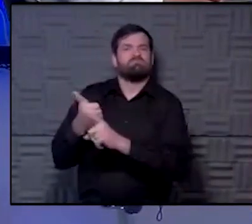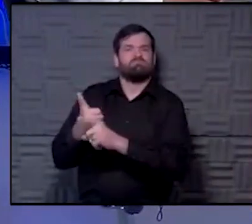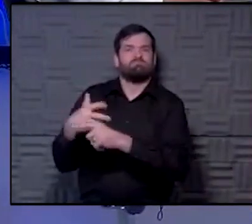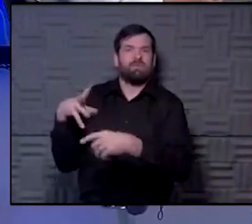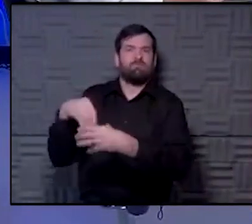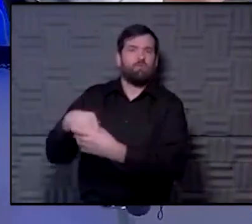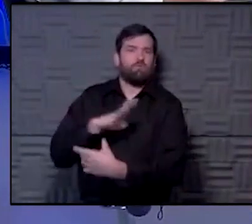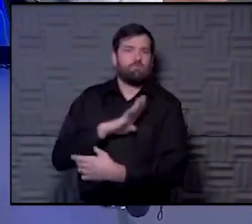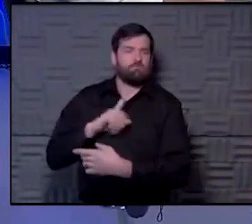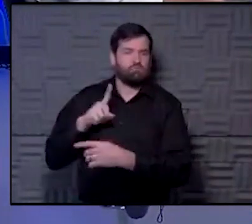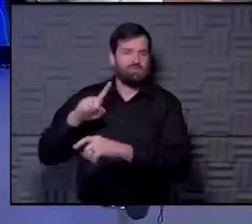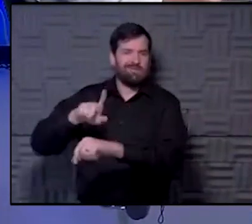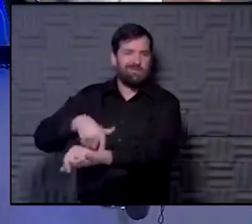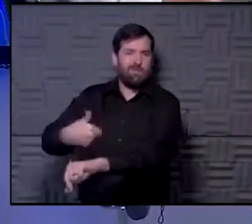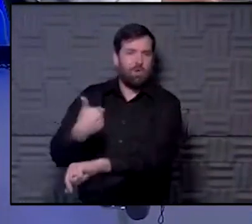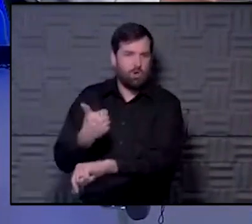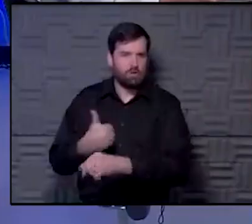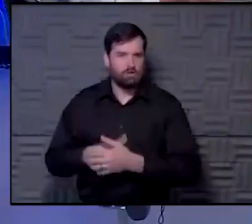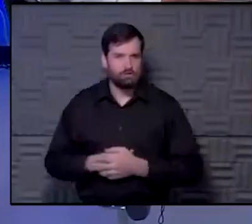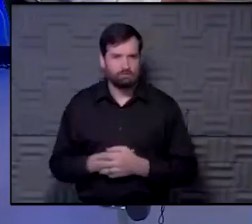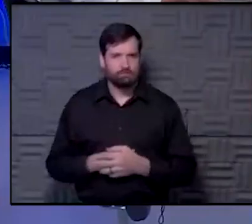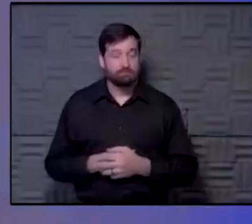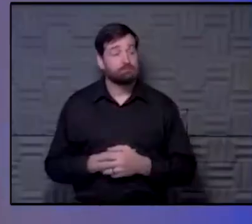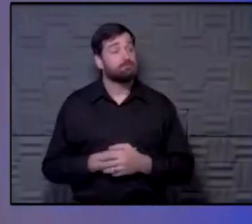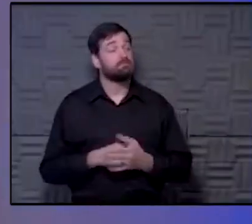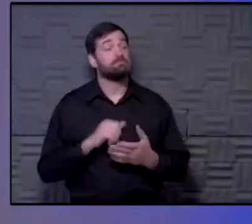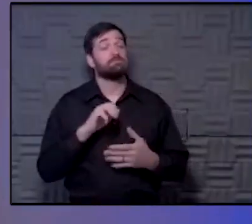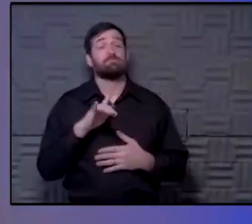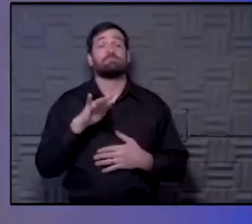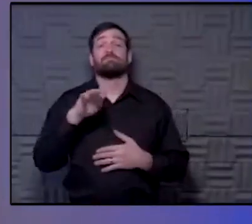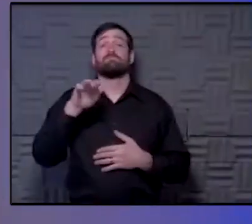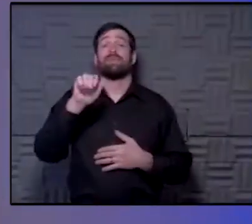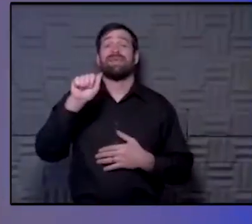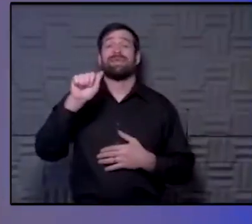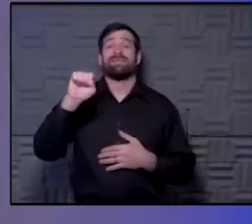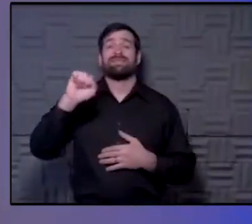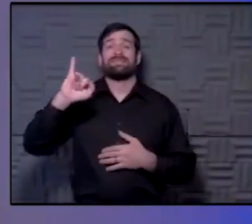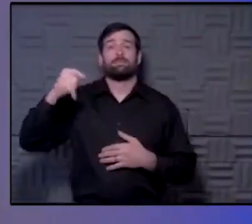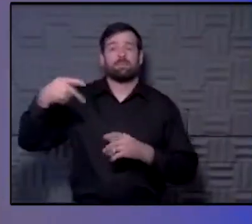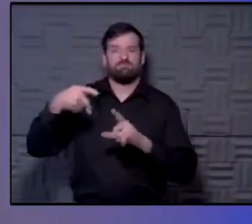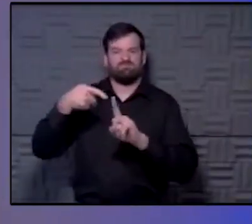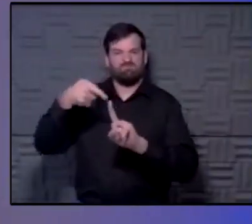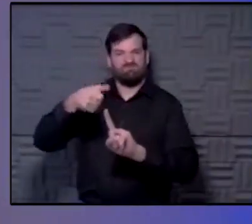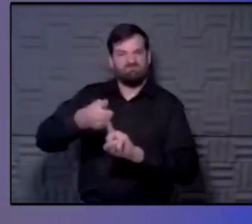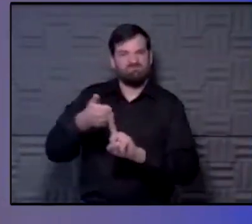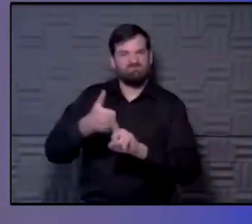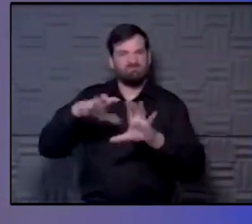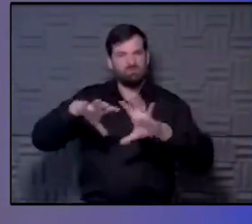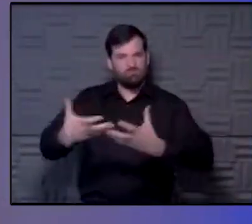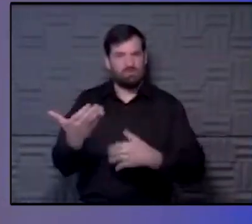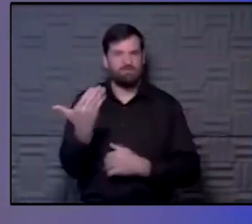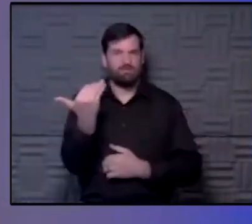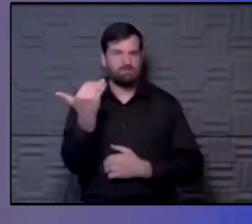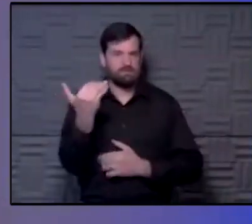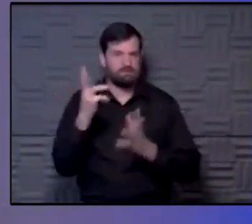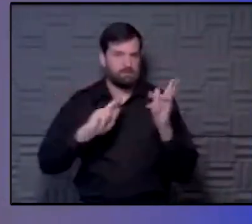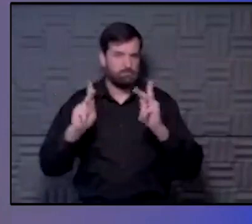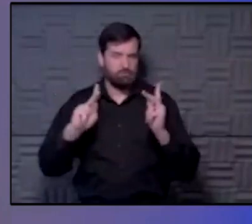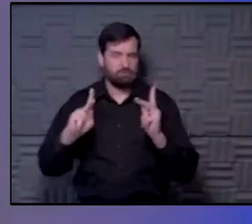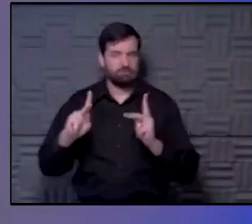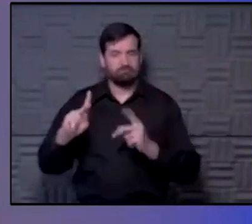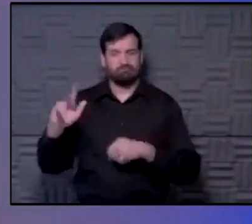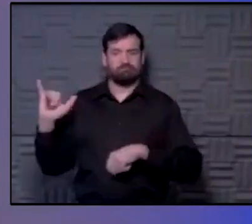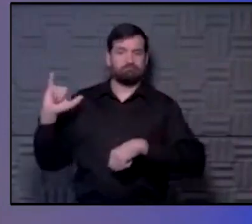and sort of how you got to the point of participating on the panel? So the ACIP is a group of 15 experts. We're appointed by